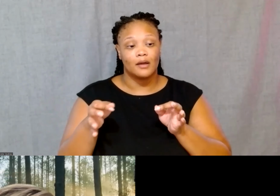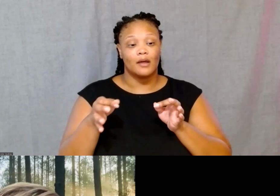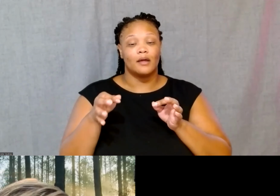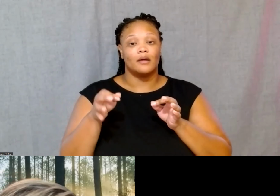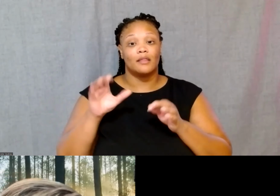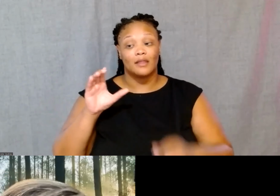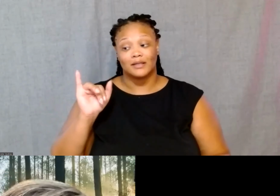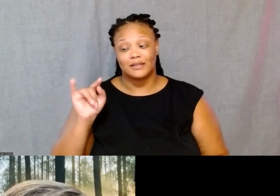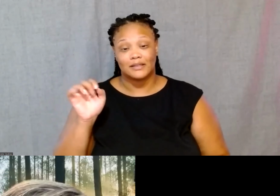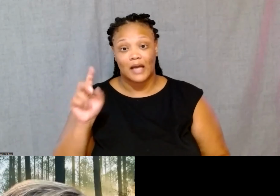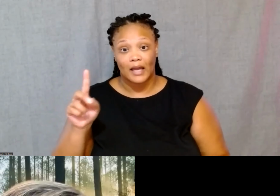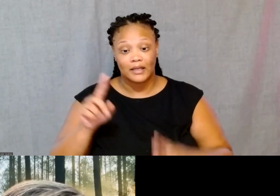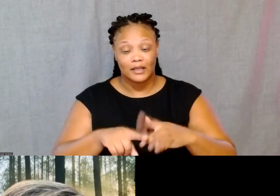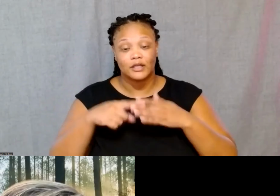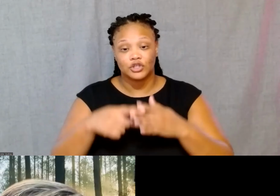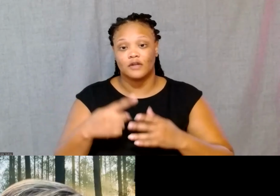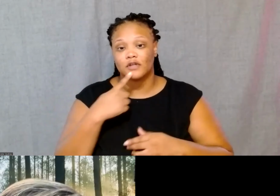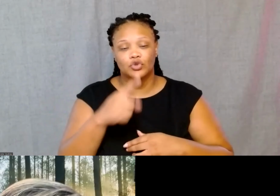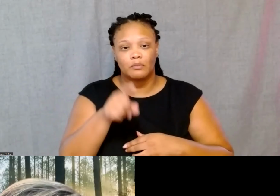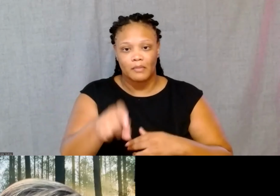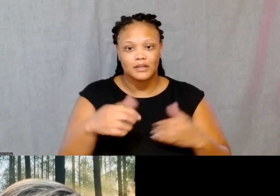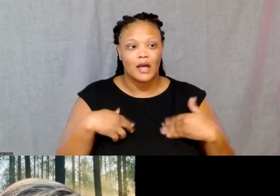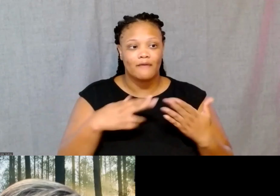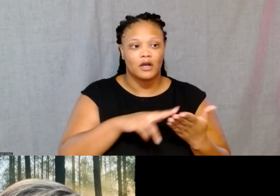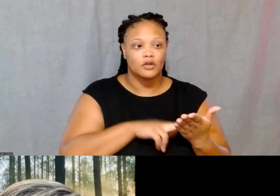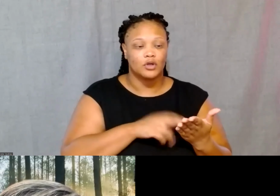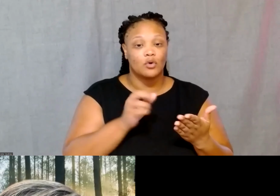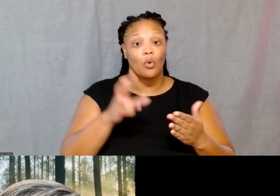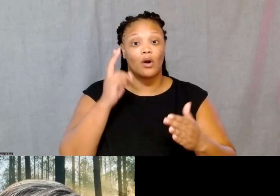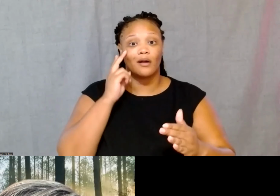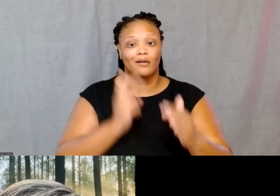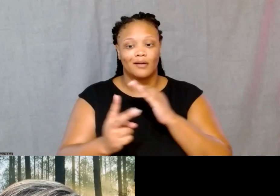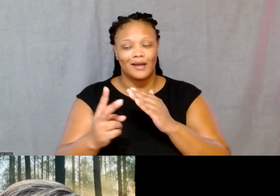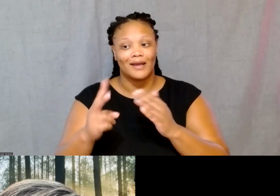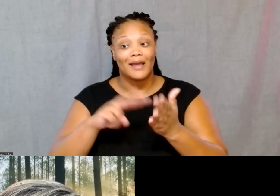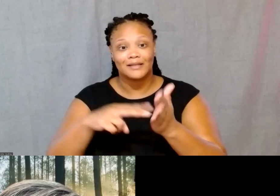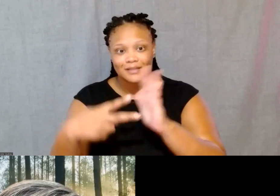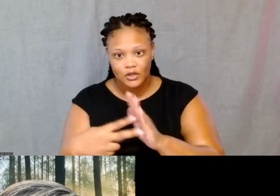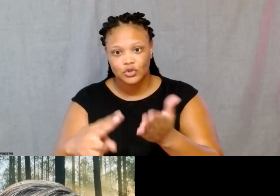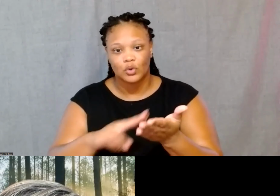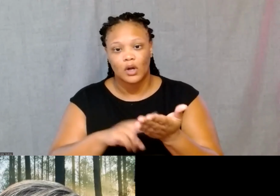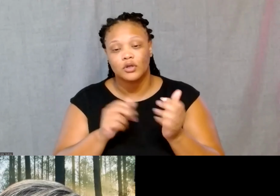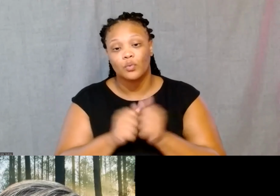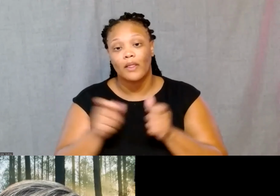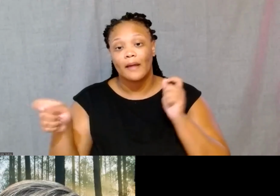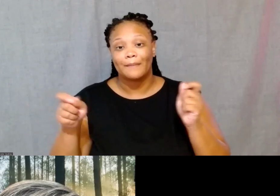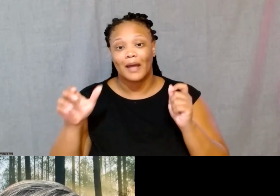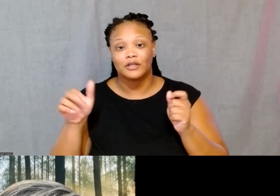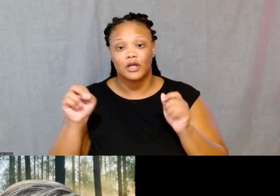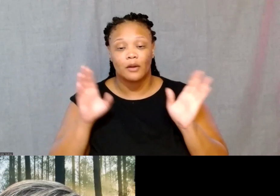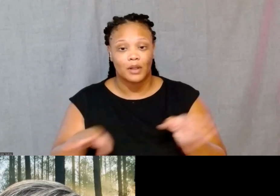to have a contract with or intend to contract with a managed care plan, recognizing that they really are trying